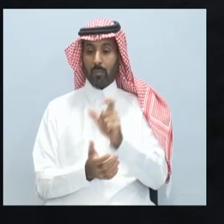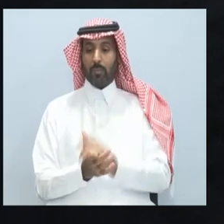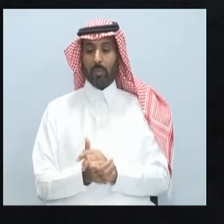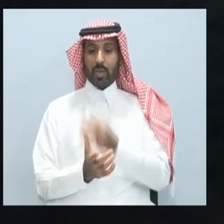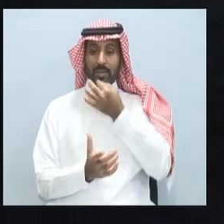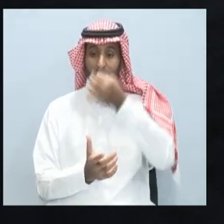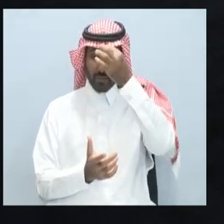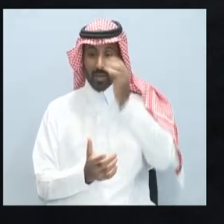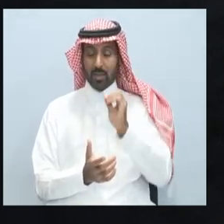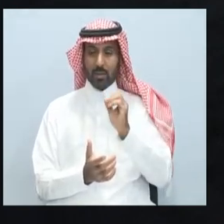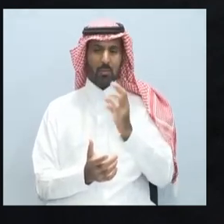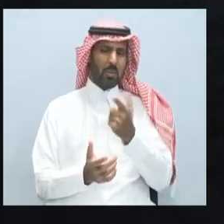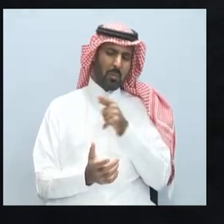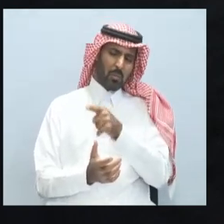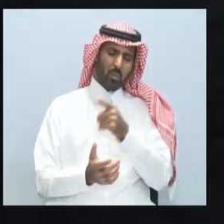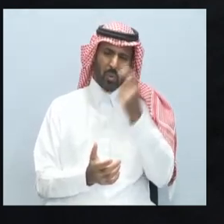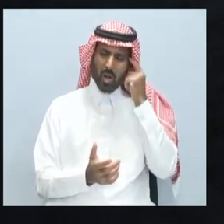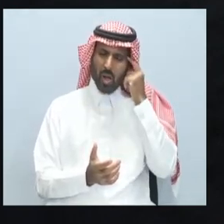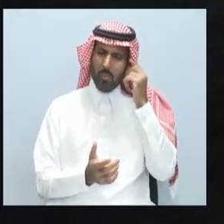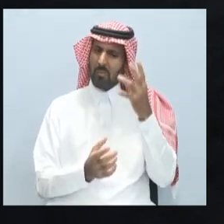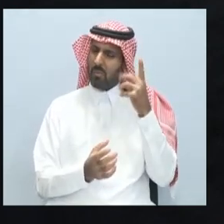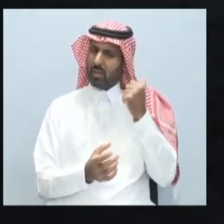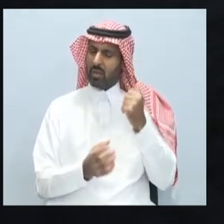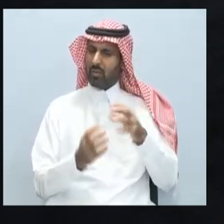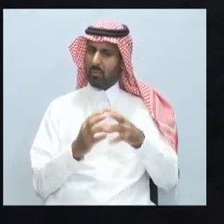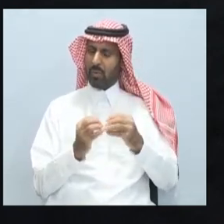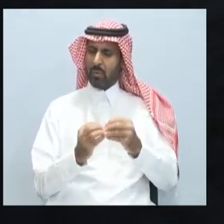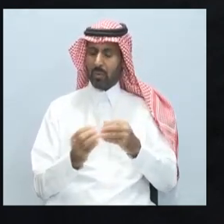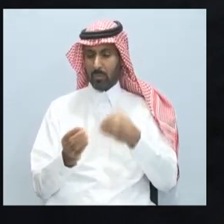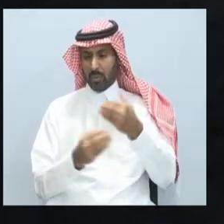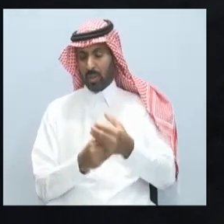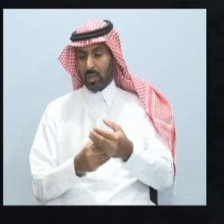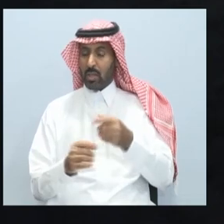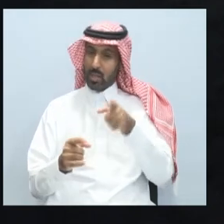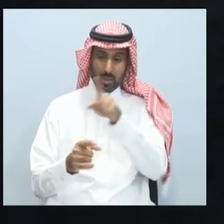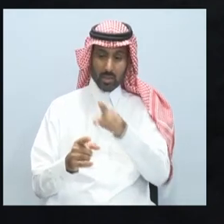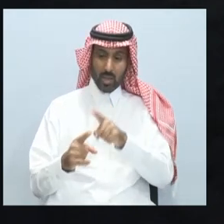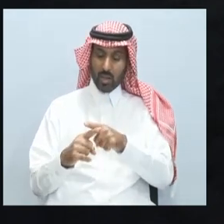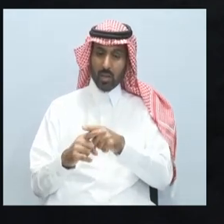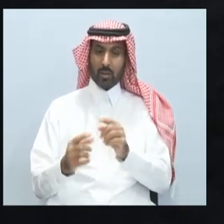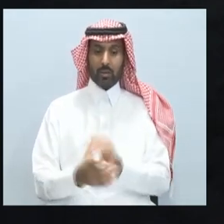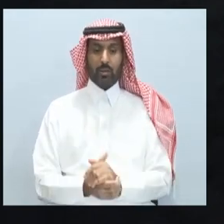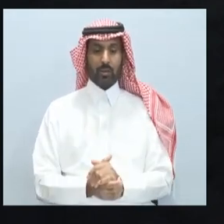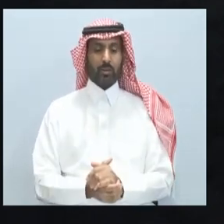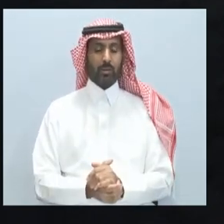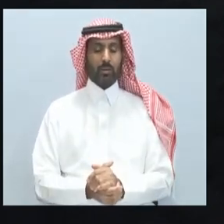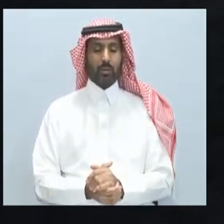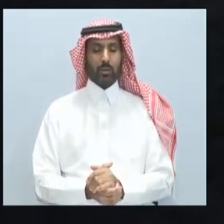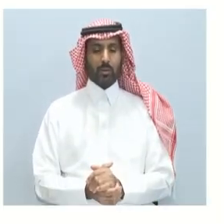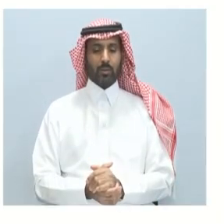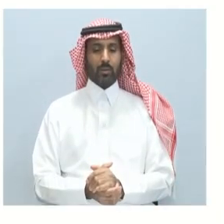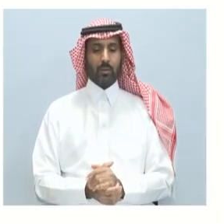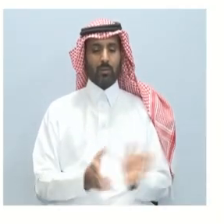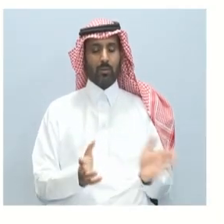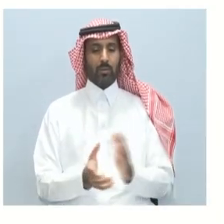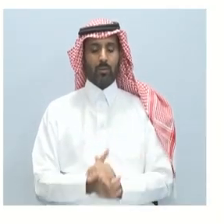may be some words that you don't understand. You just can discuss with a classmate or look up the meaning. So moving